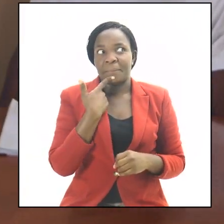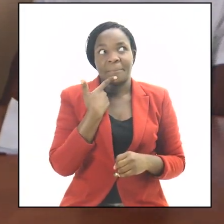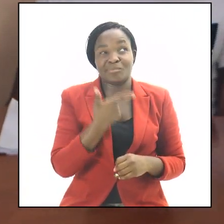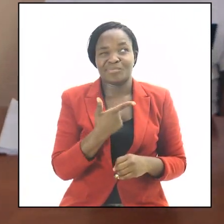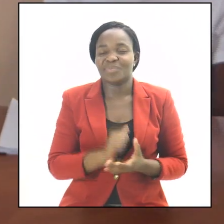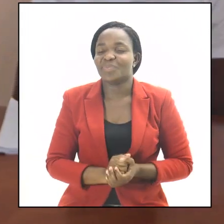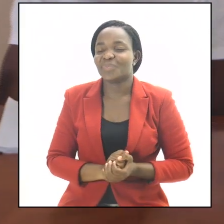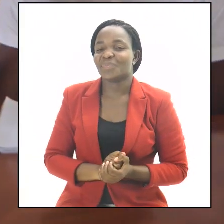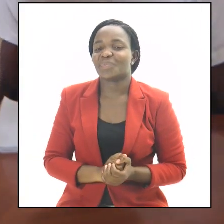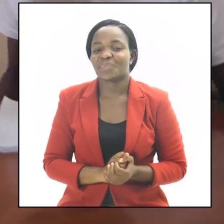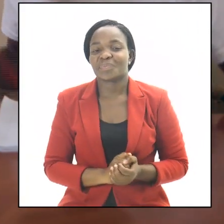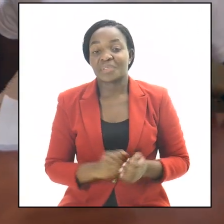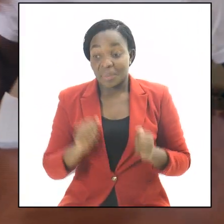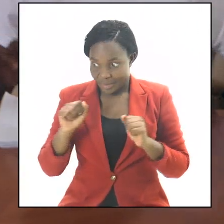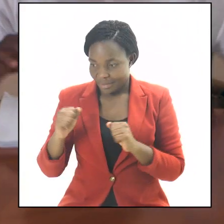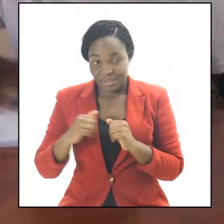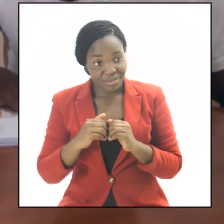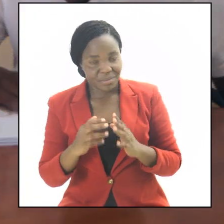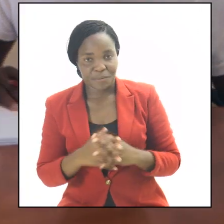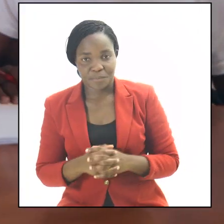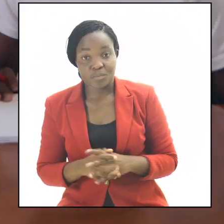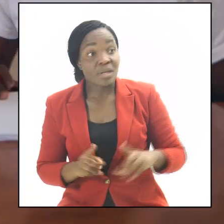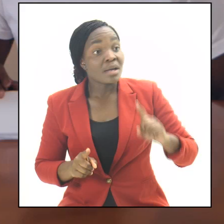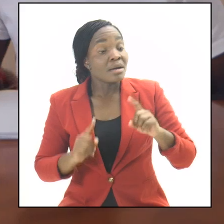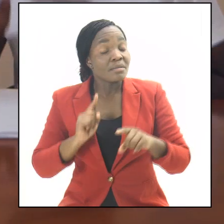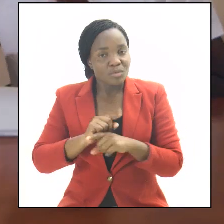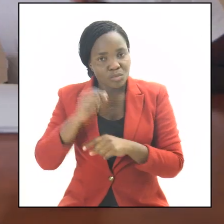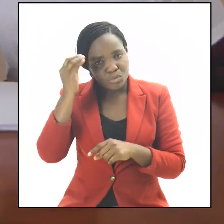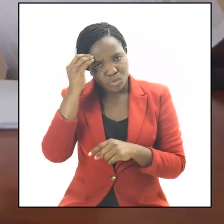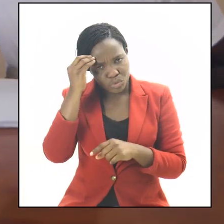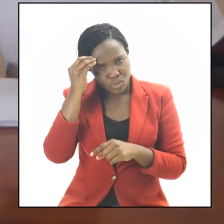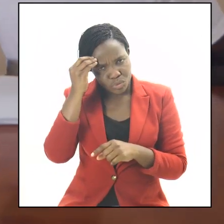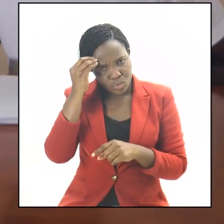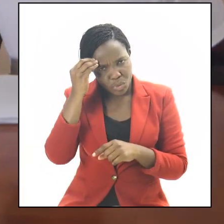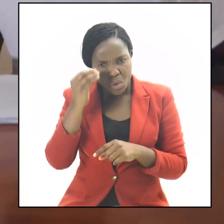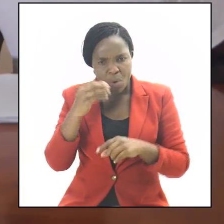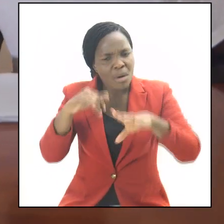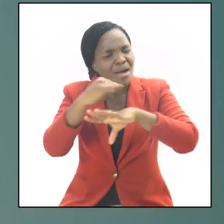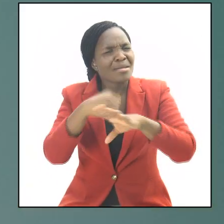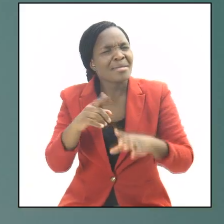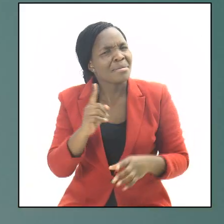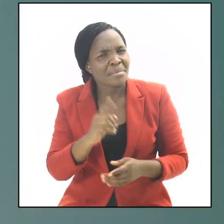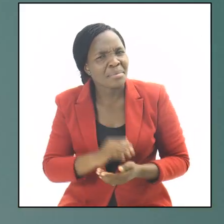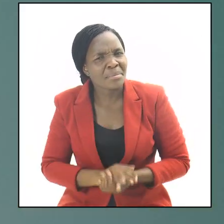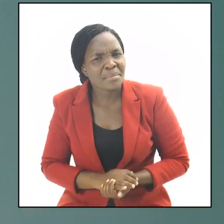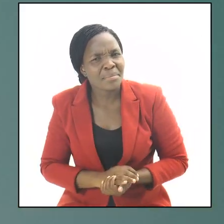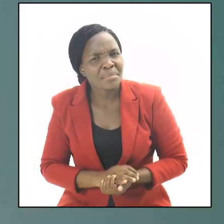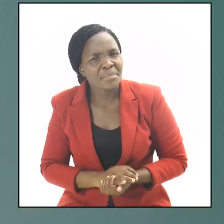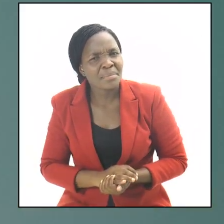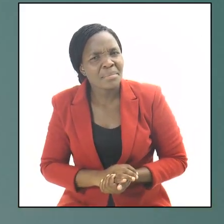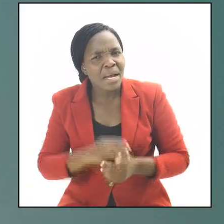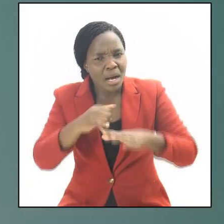mate. Yes, let's begin. First, we should find the definition of what area is. Area is the amount